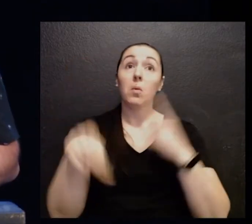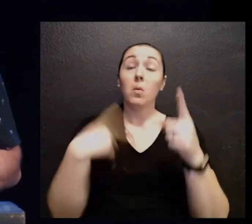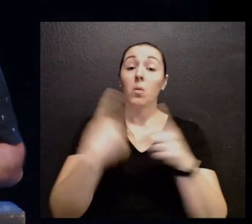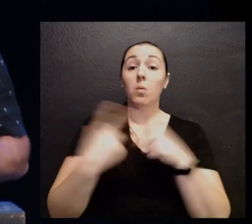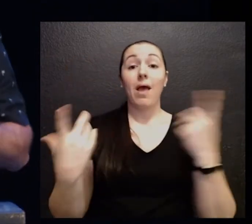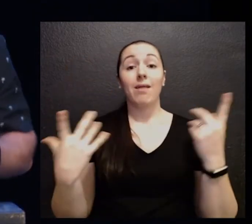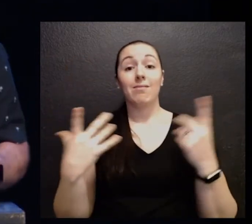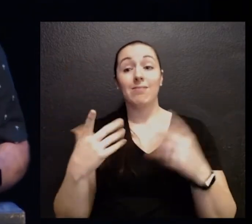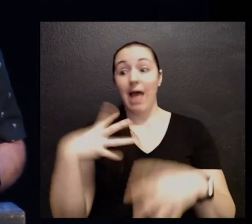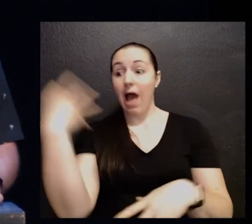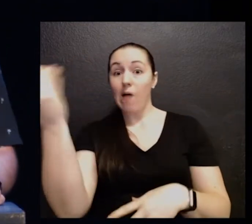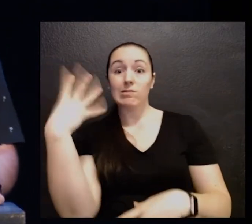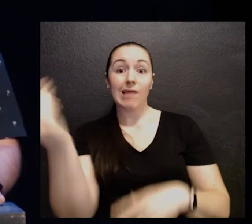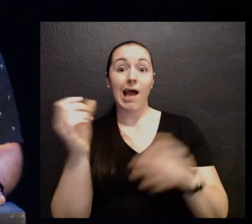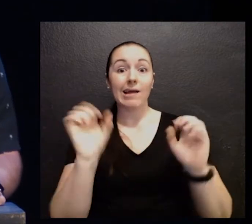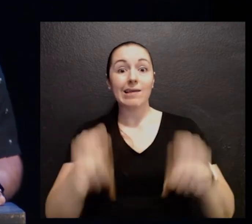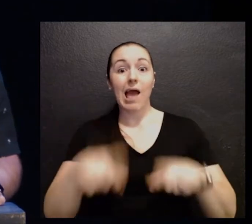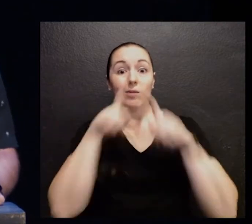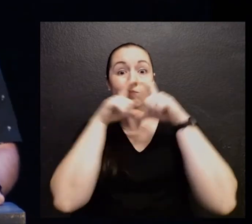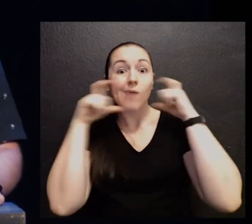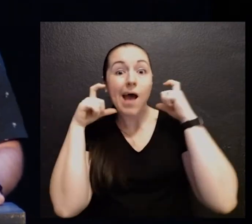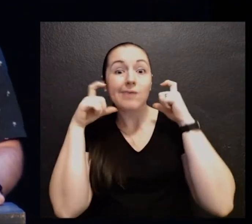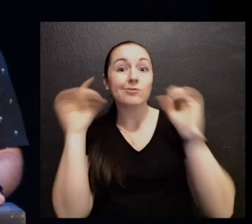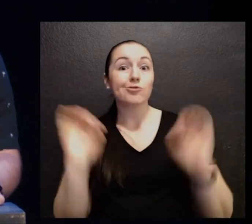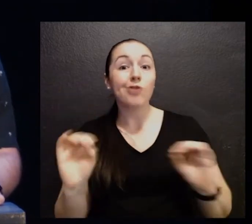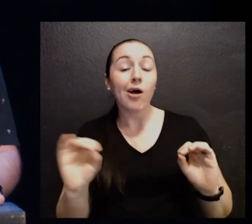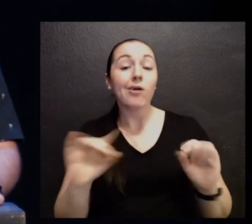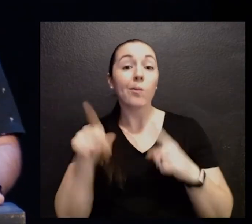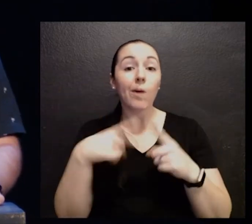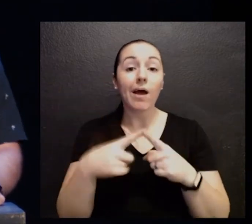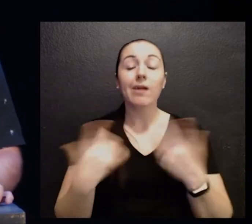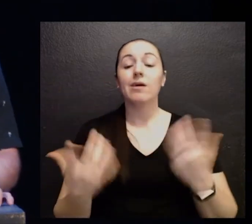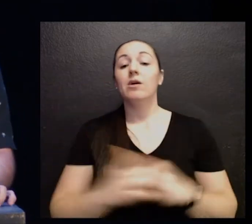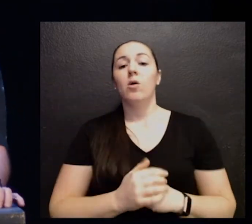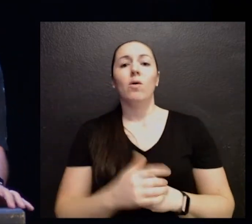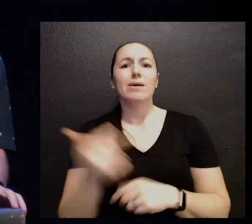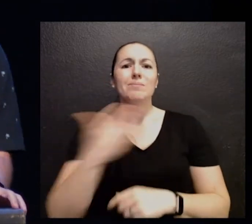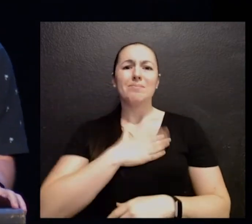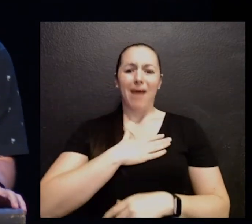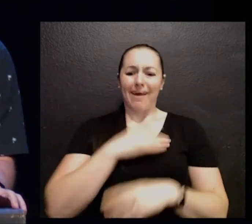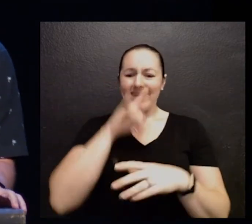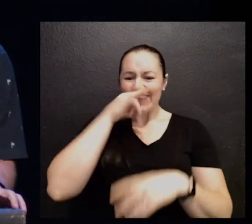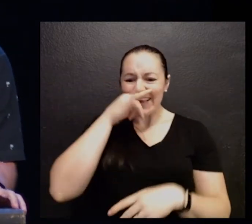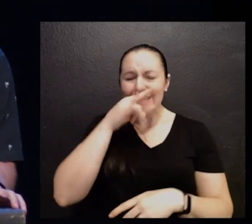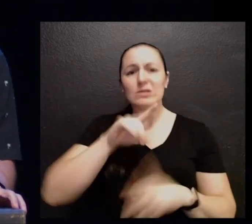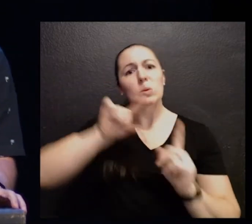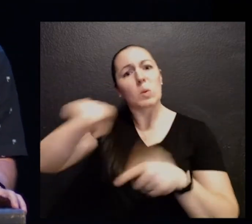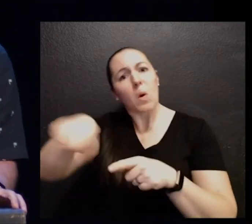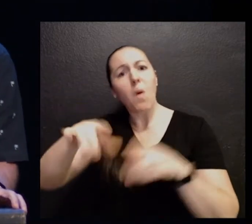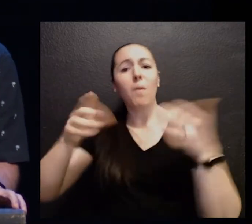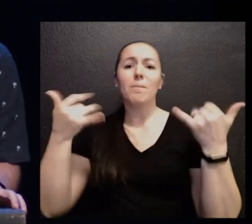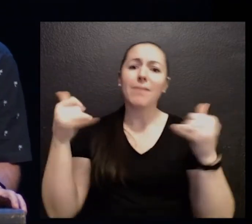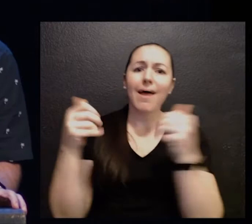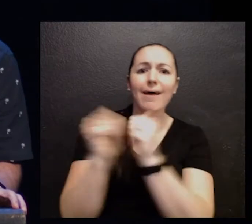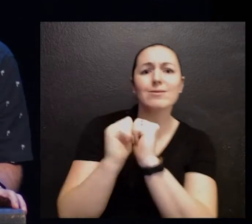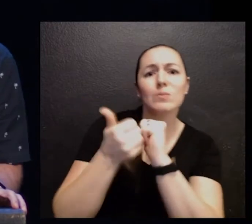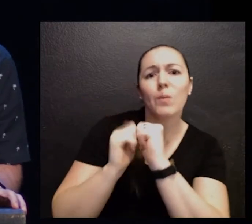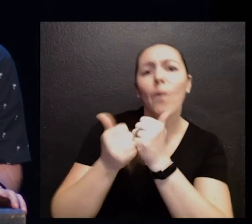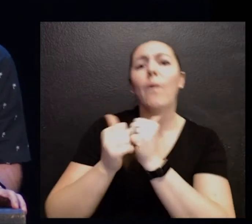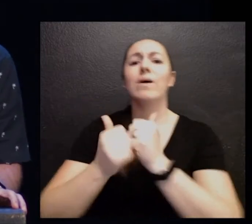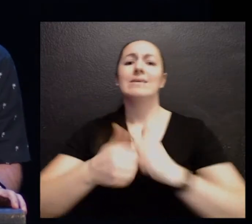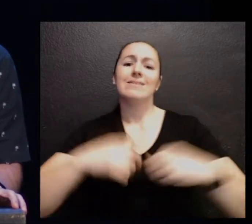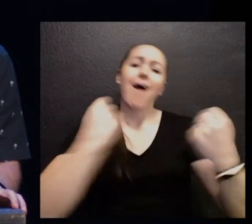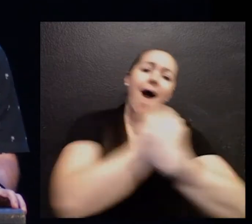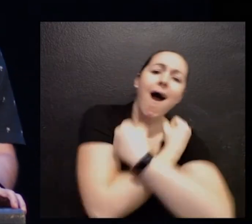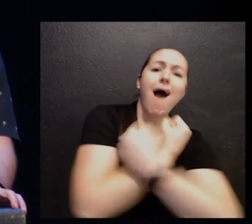will be able to go back to school, see their friends, play sports, hug their teachers, and not be home